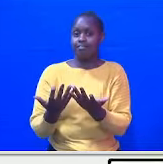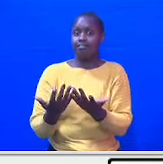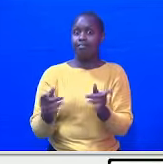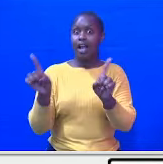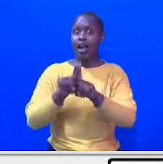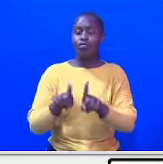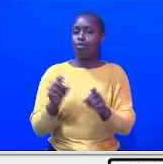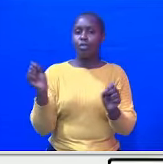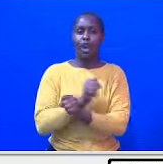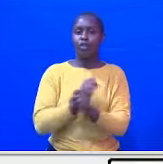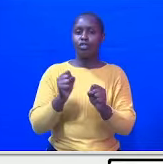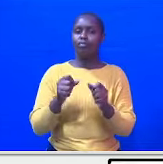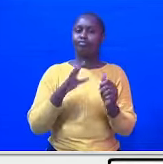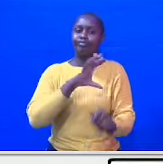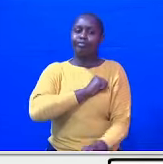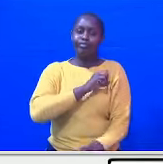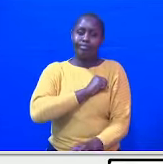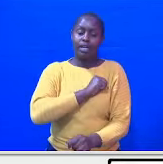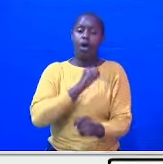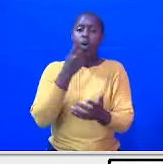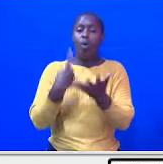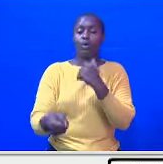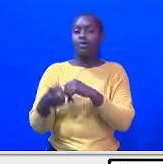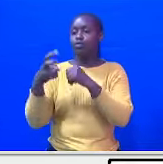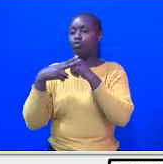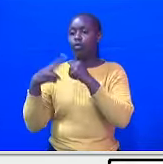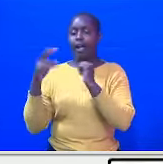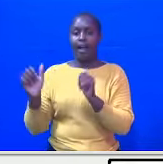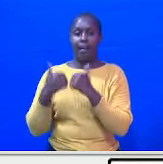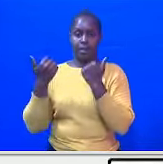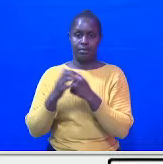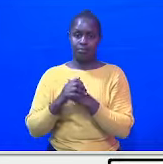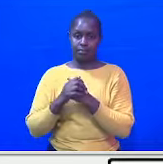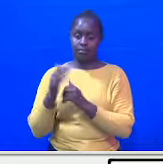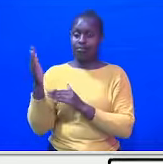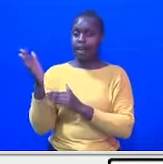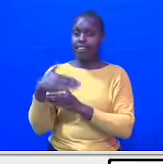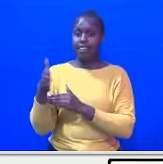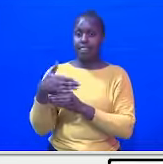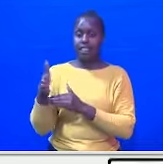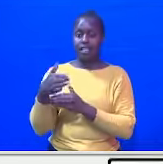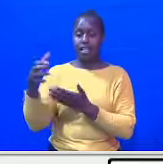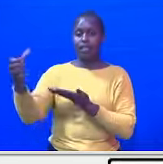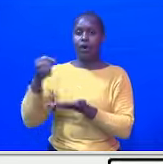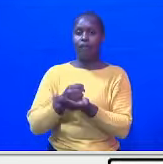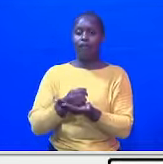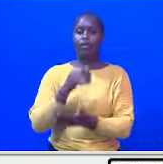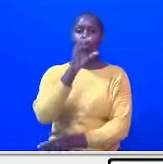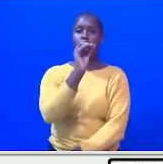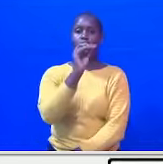mayhem we saw in July and June. On Thursday, the Office of Director of